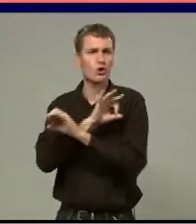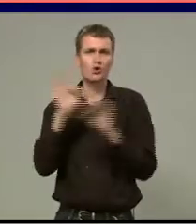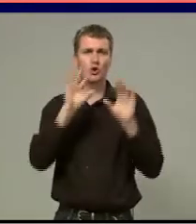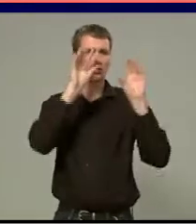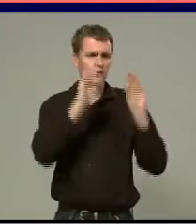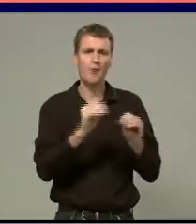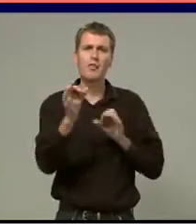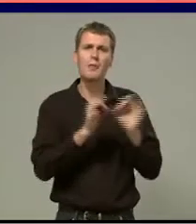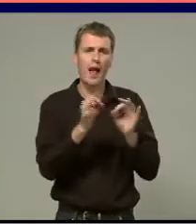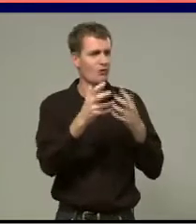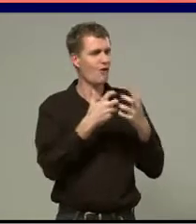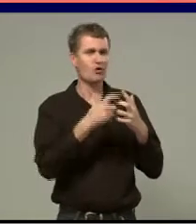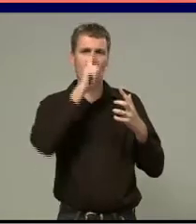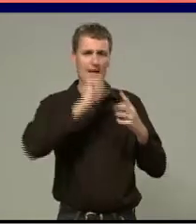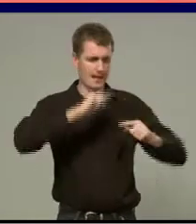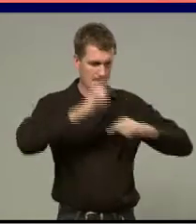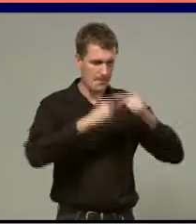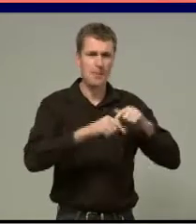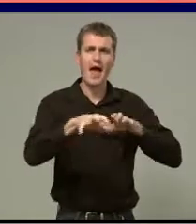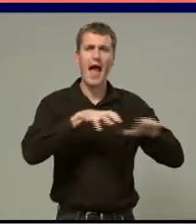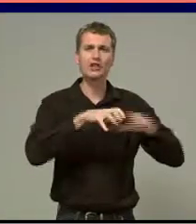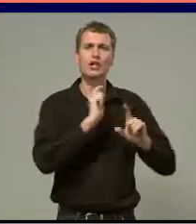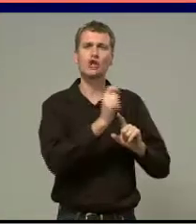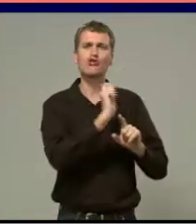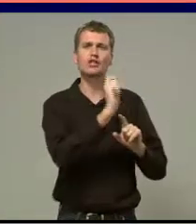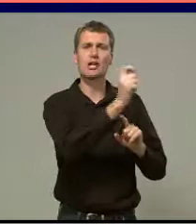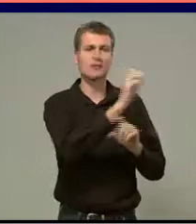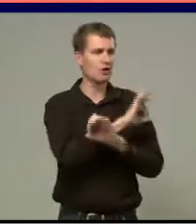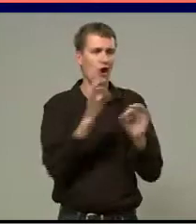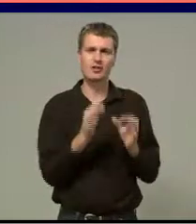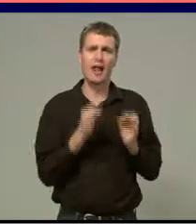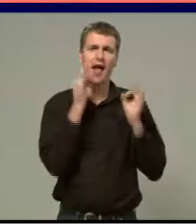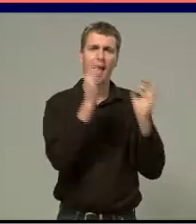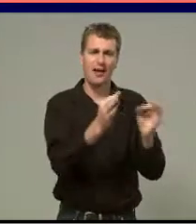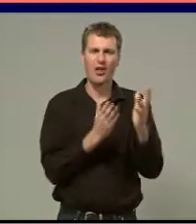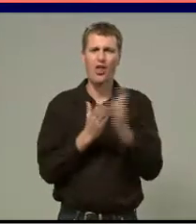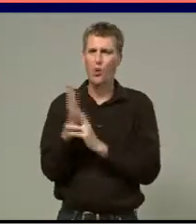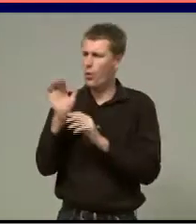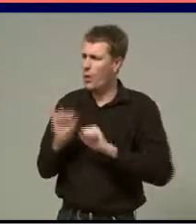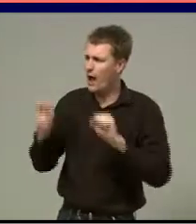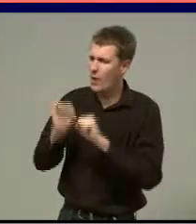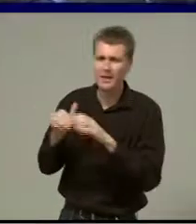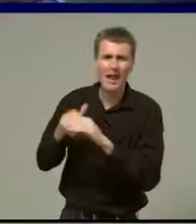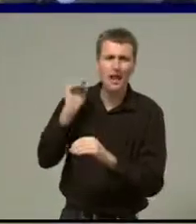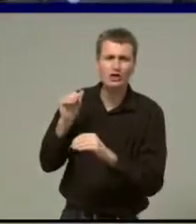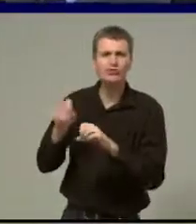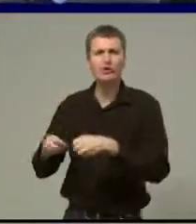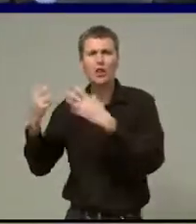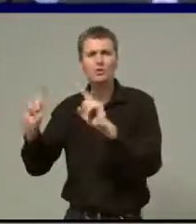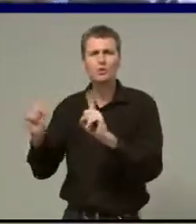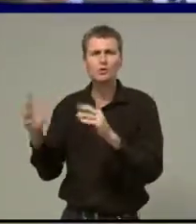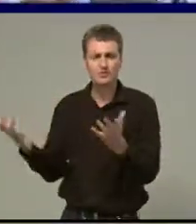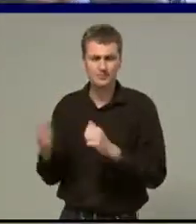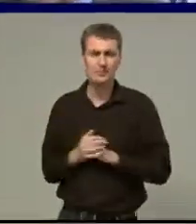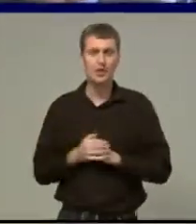their plans and getting their construction underway and not delayed at all by the political process that's occurring. The Tertiary